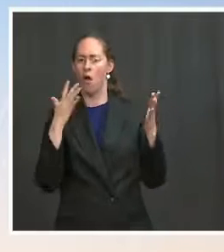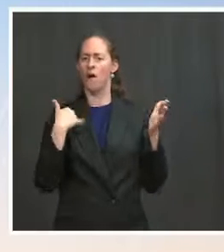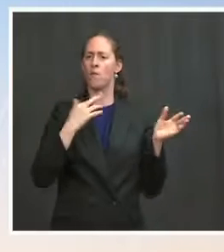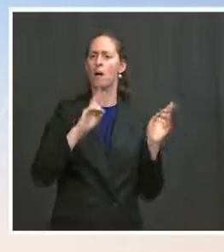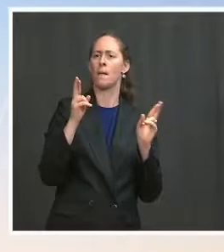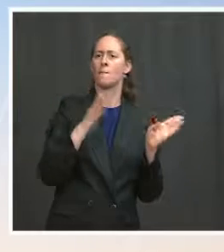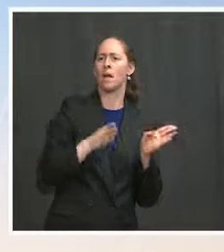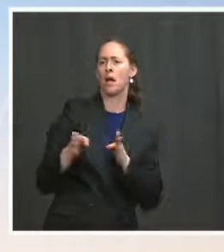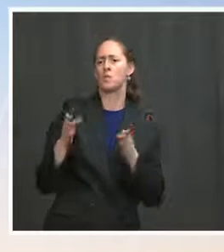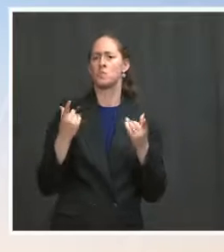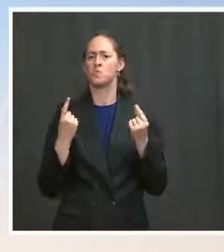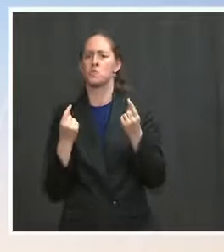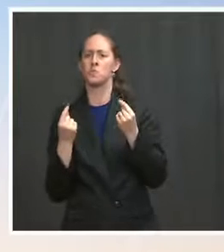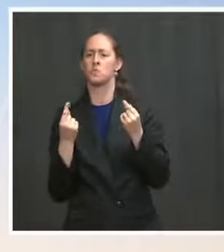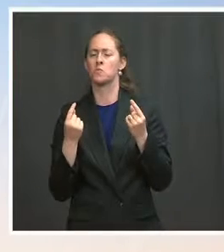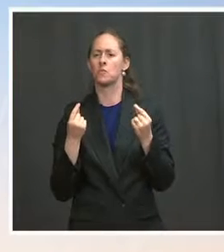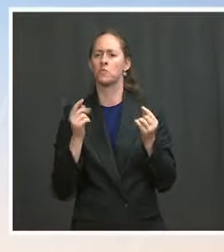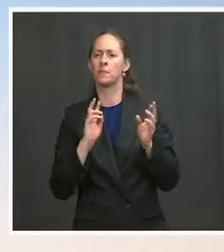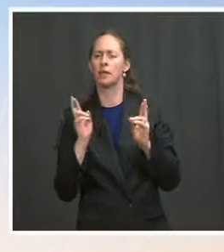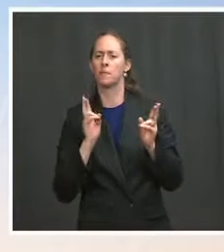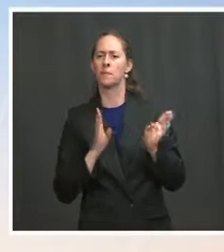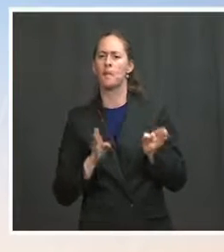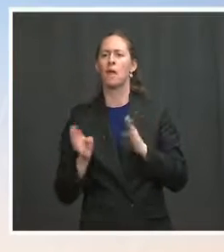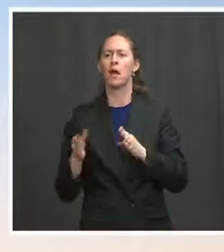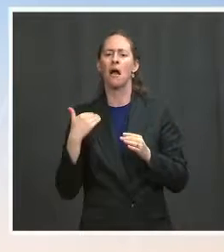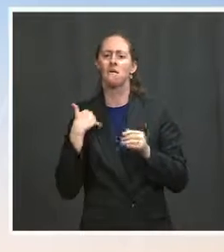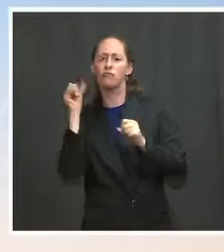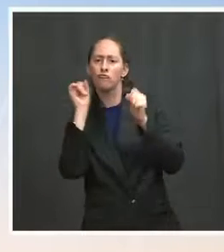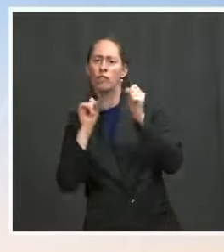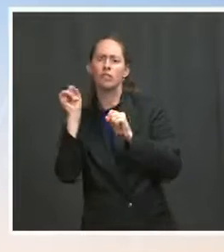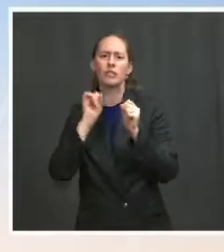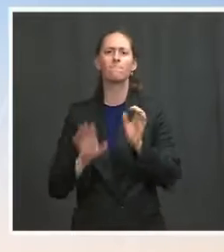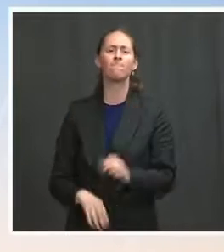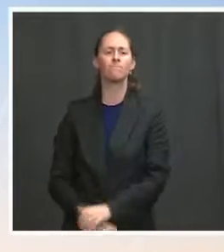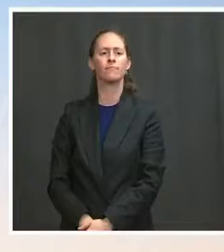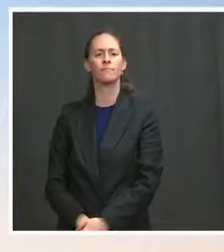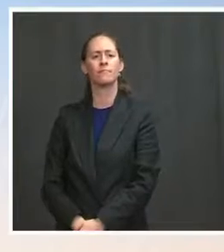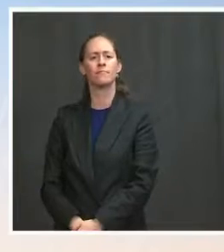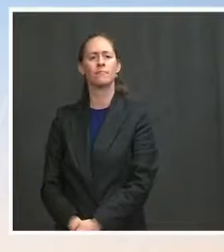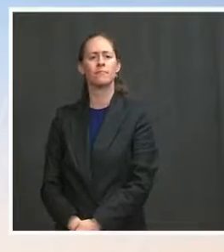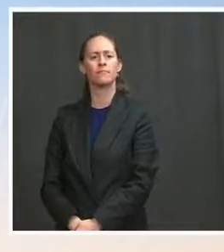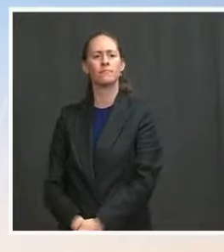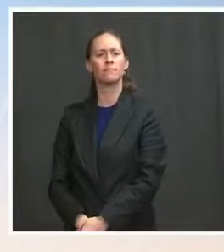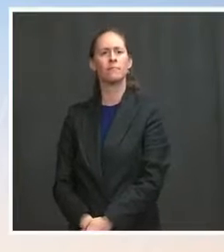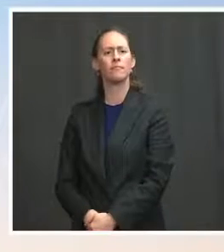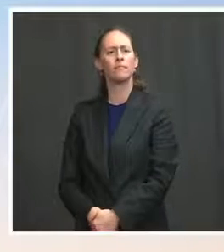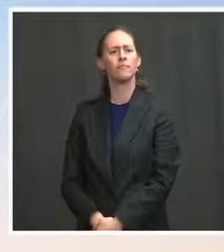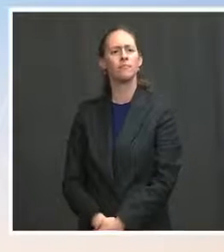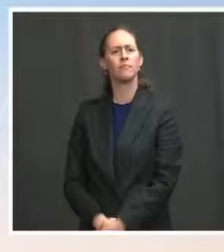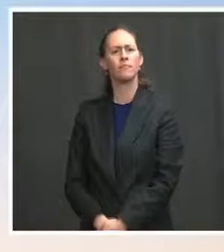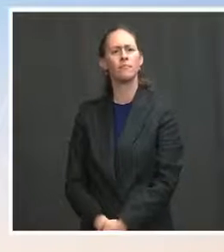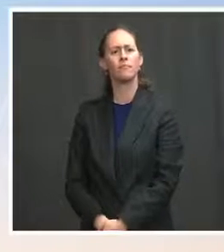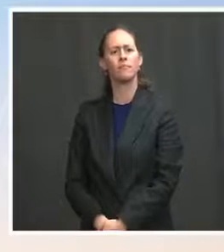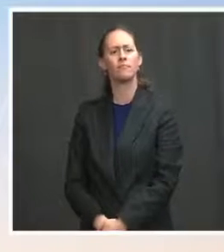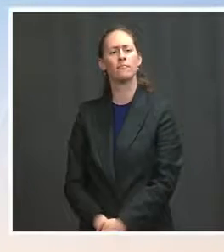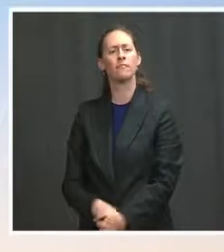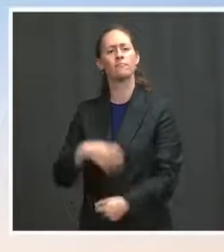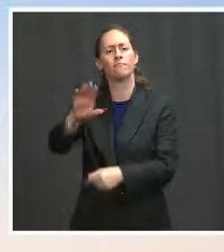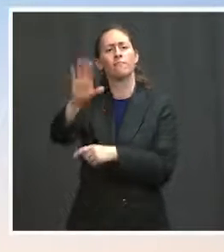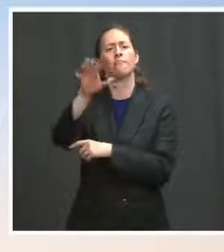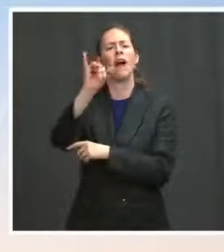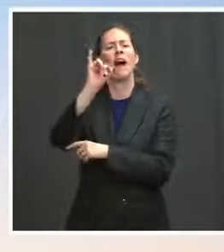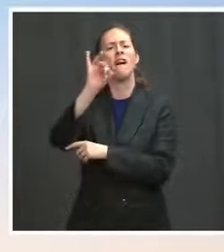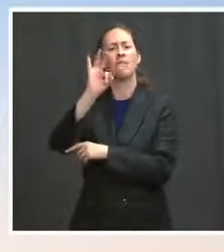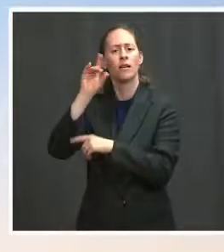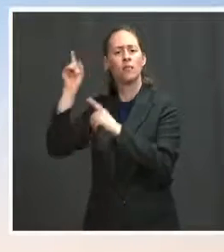we will maintain in place. The president announced that at the beginning of his announcement. The other question is this administration prepared for?